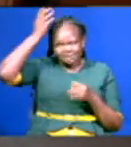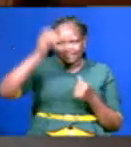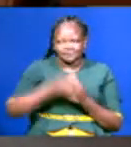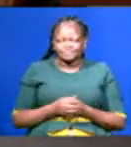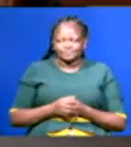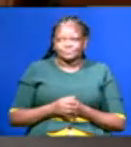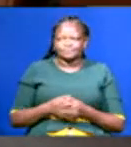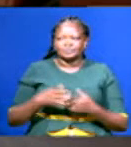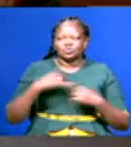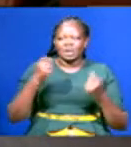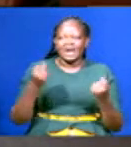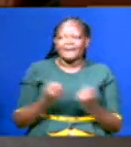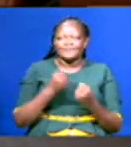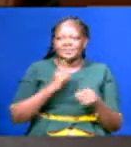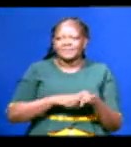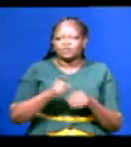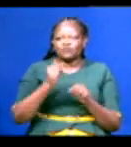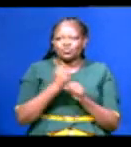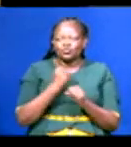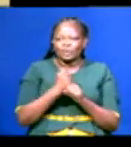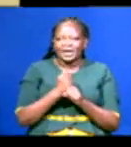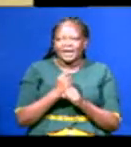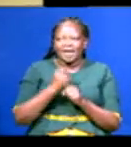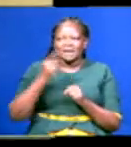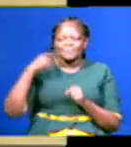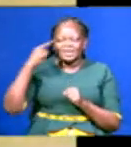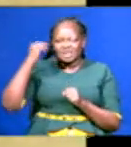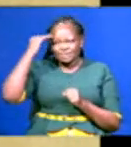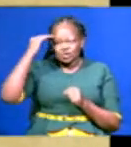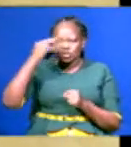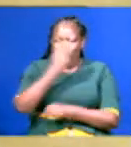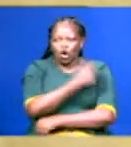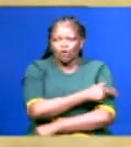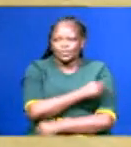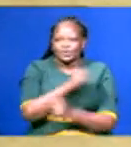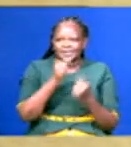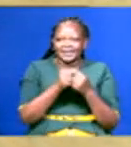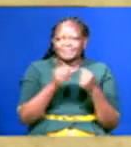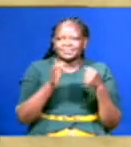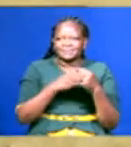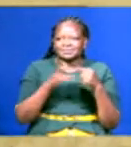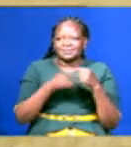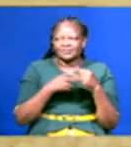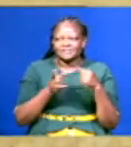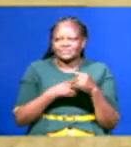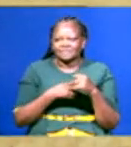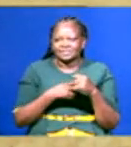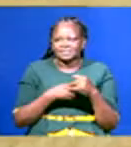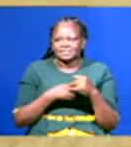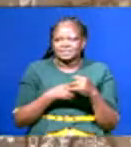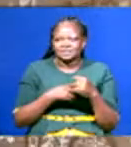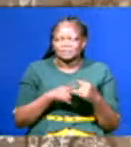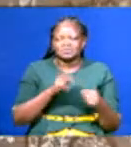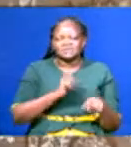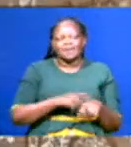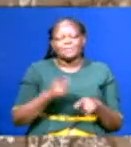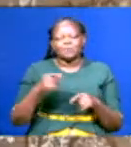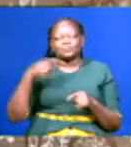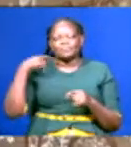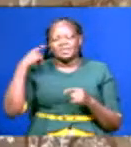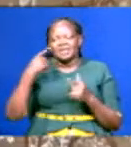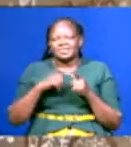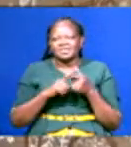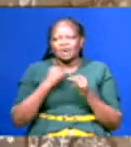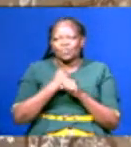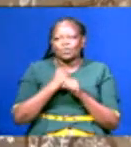came when she was working at Mathare Mental Hospital in 1977. While at Mathare, I worked with